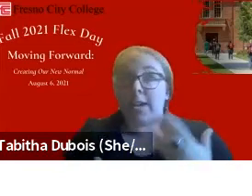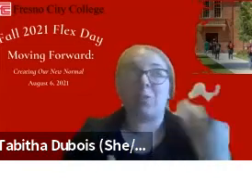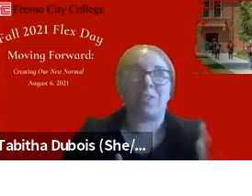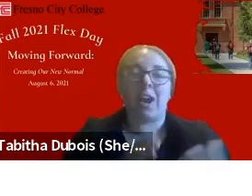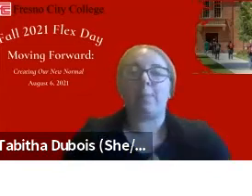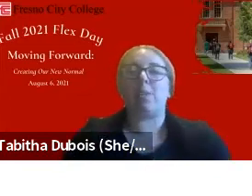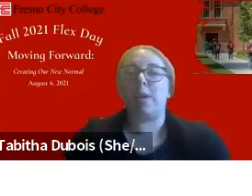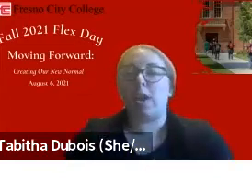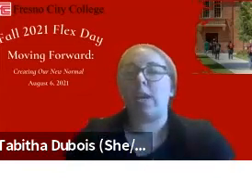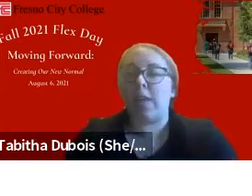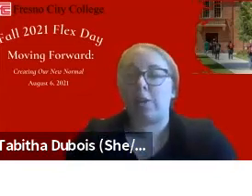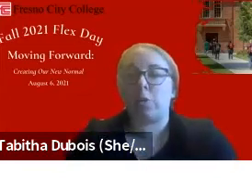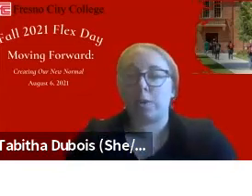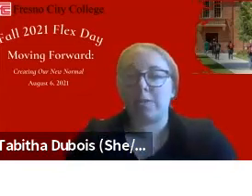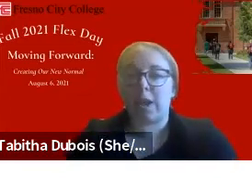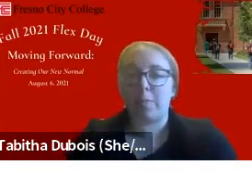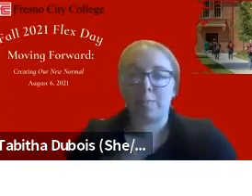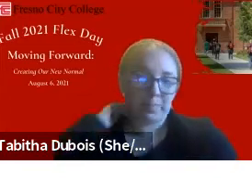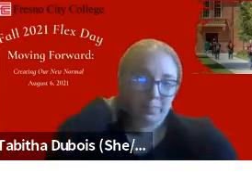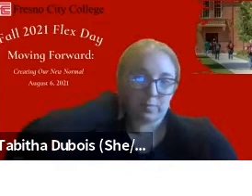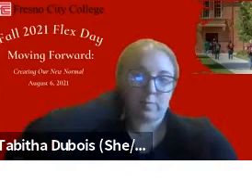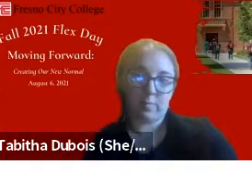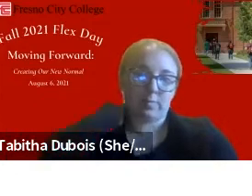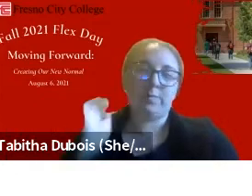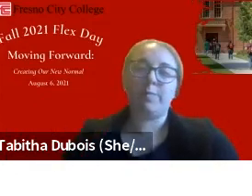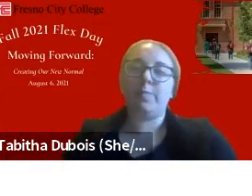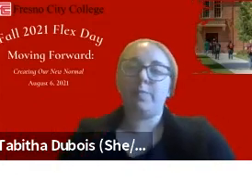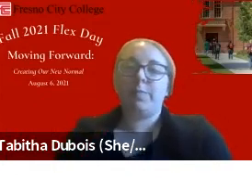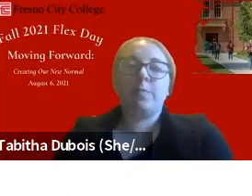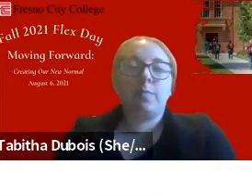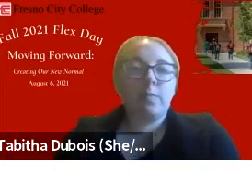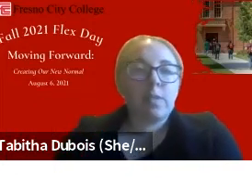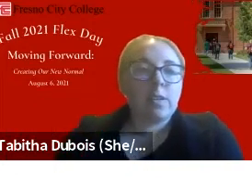or the date or the time to make sure I can get that interpreter set up.